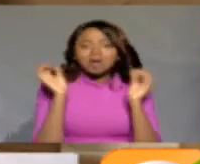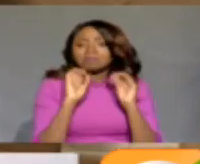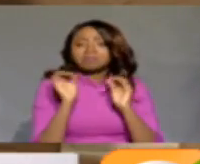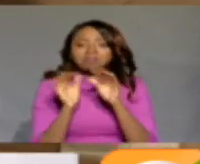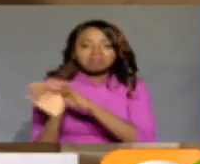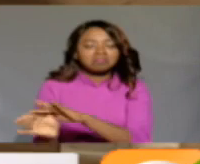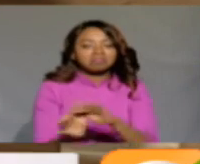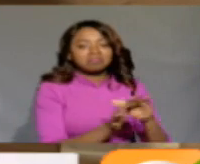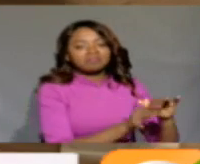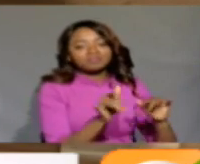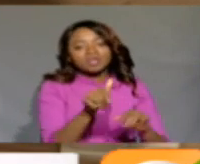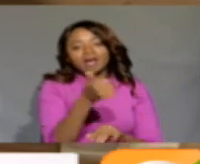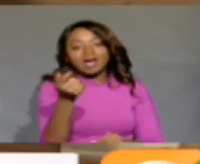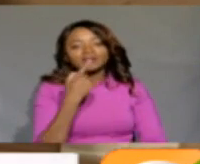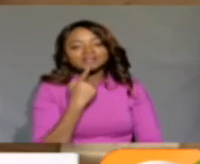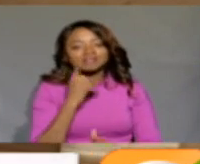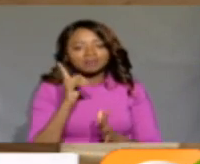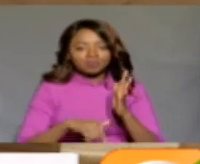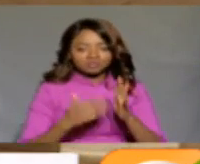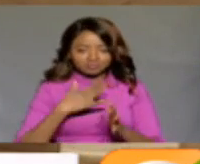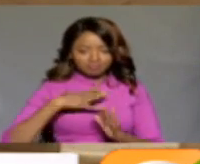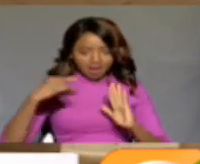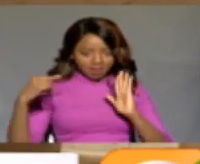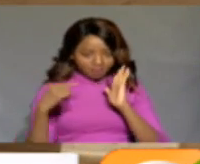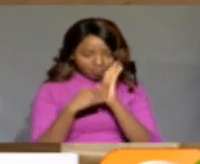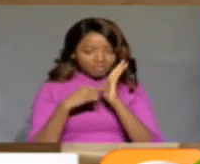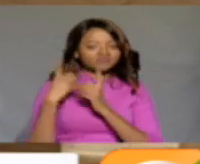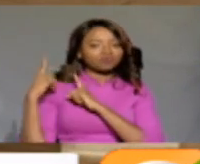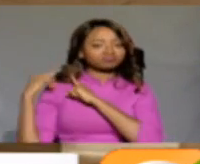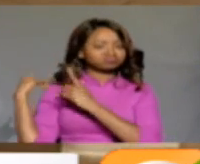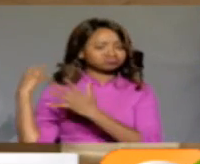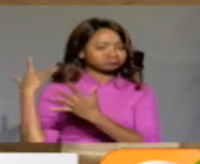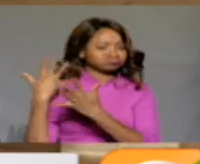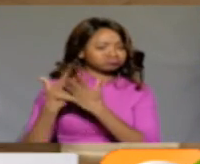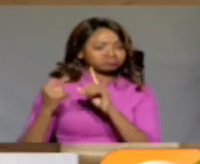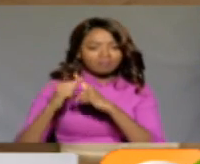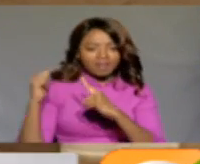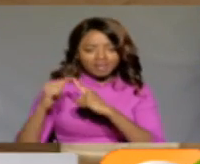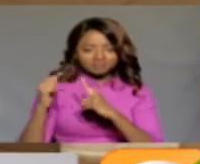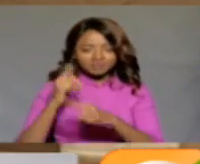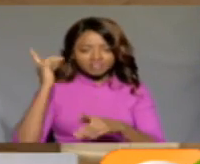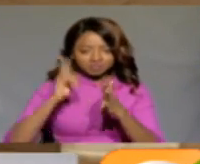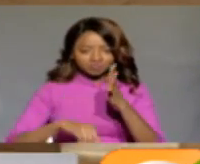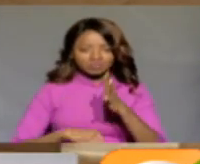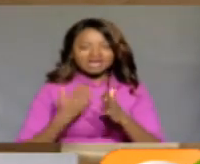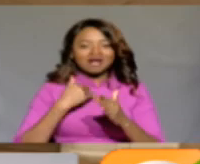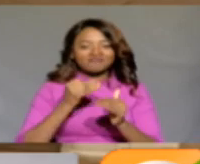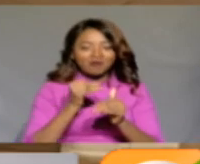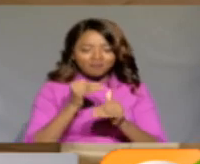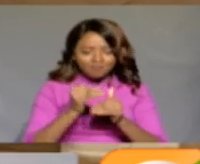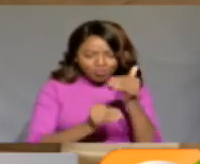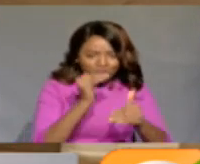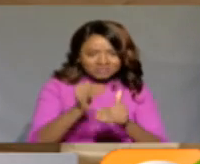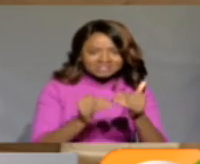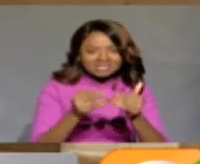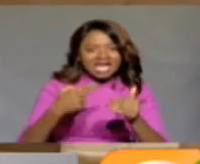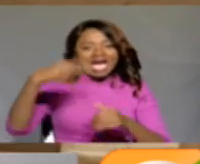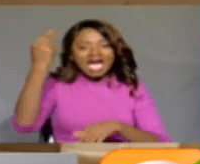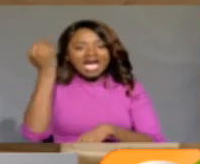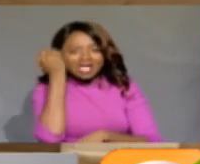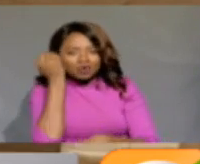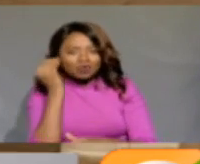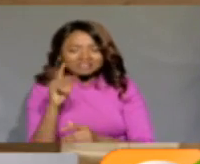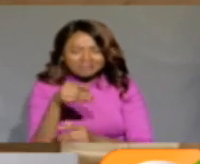misused. Mugore Nderito anasema, my take from experience, justice for sale in Kenya, no due process, high court